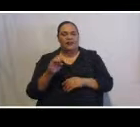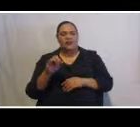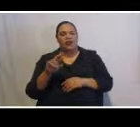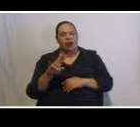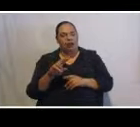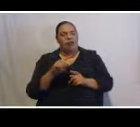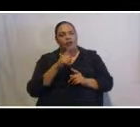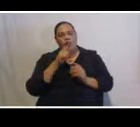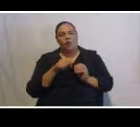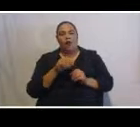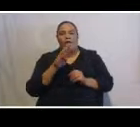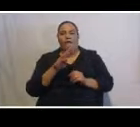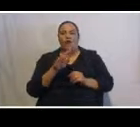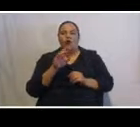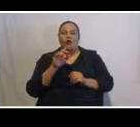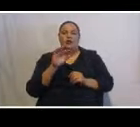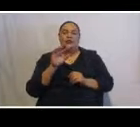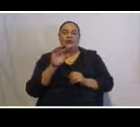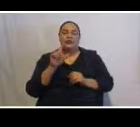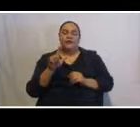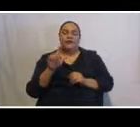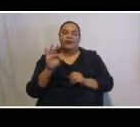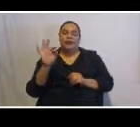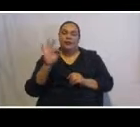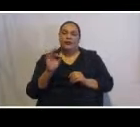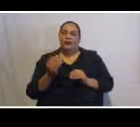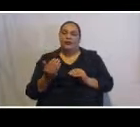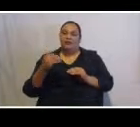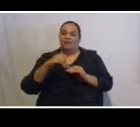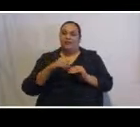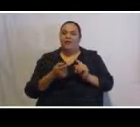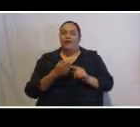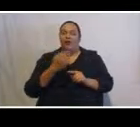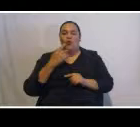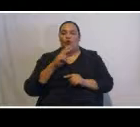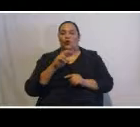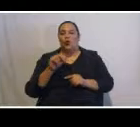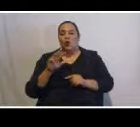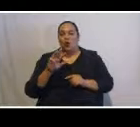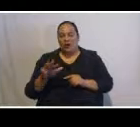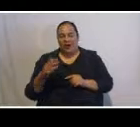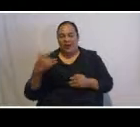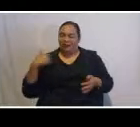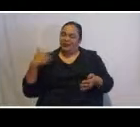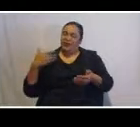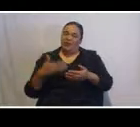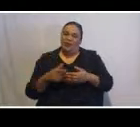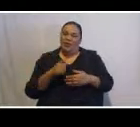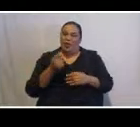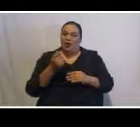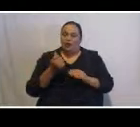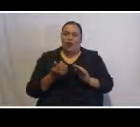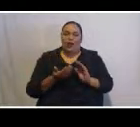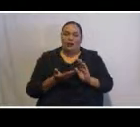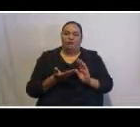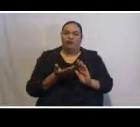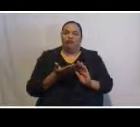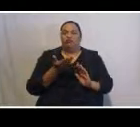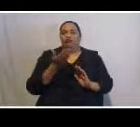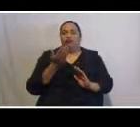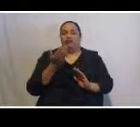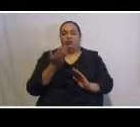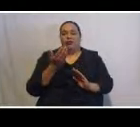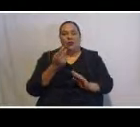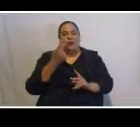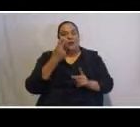about 472% increase since 2009. That's how our prices have been increasing.